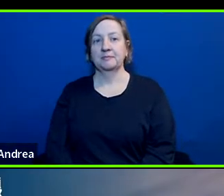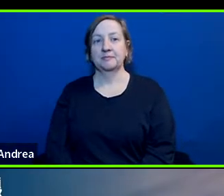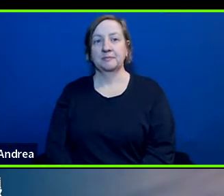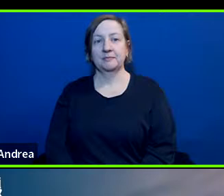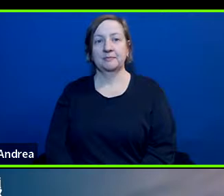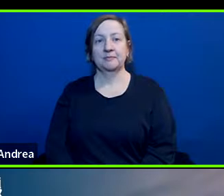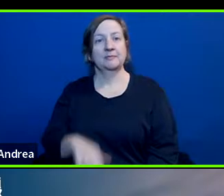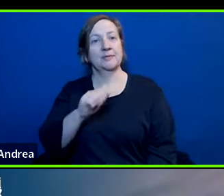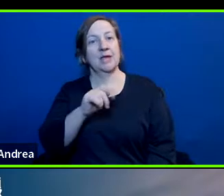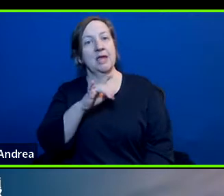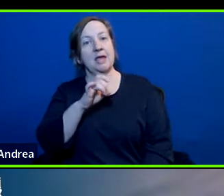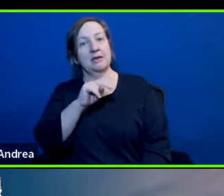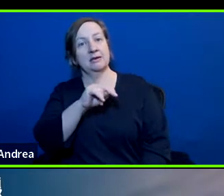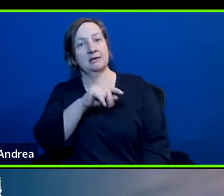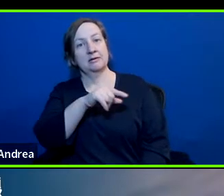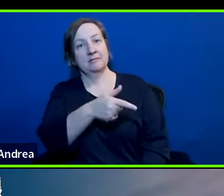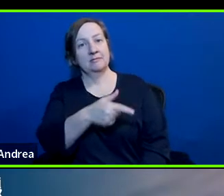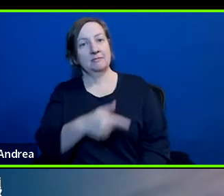Aiden.